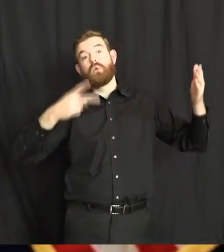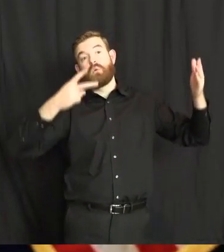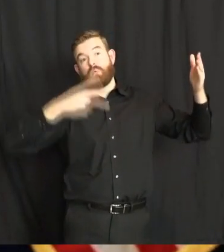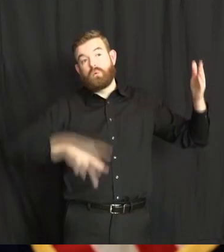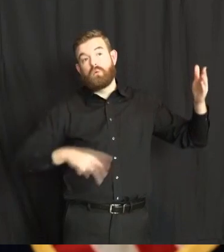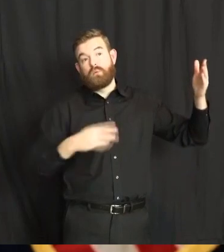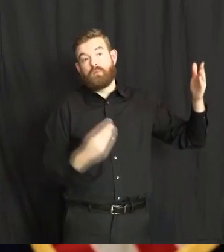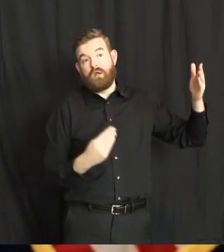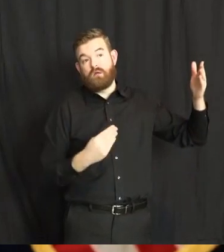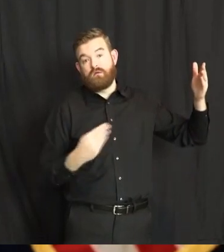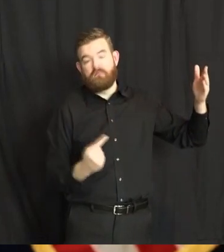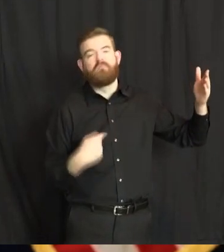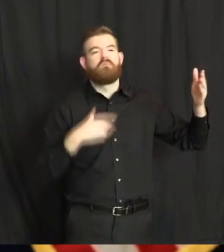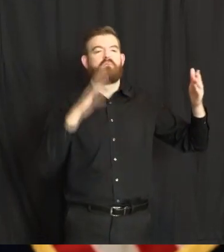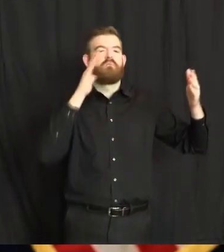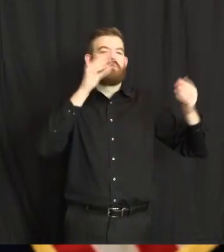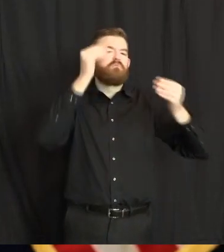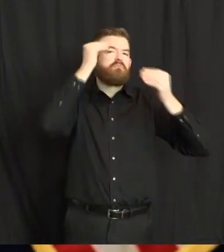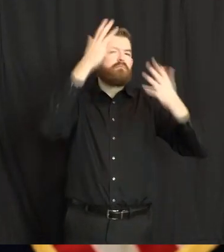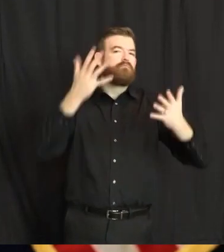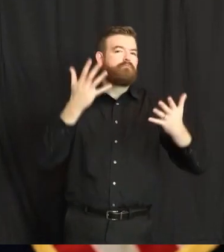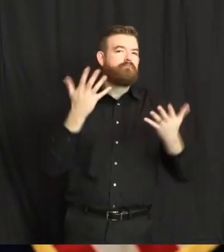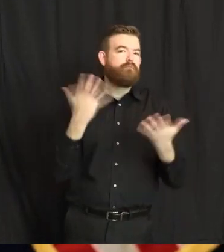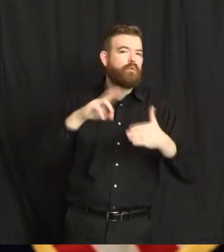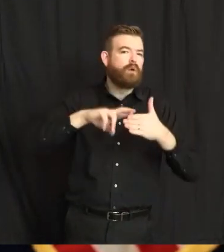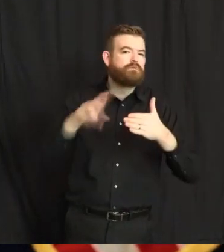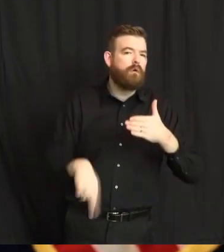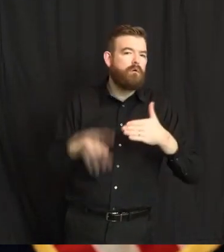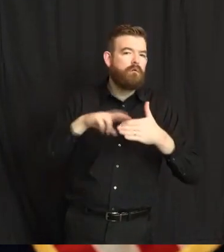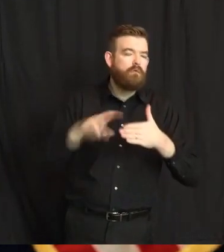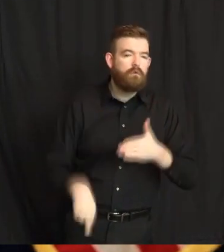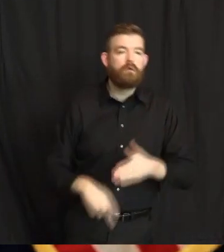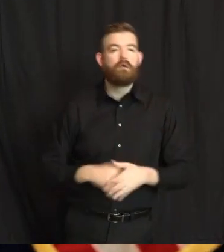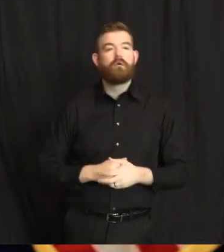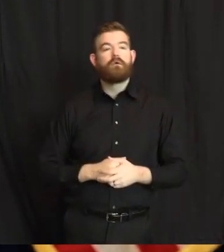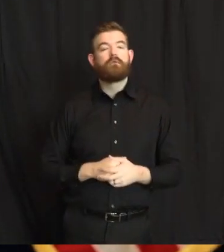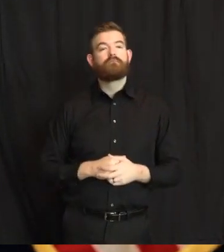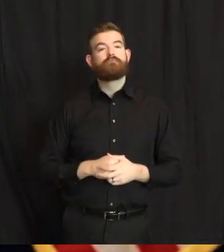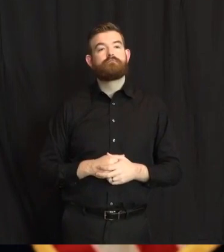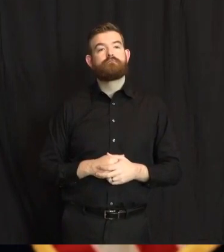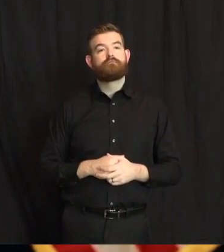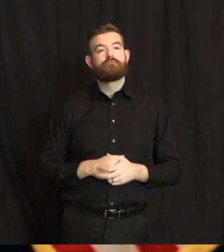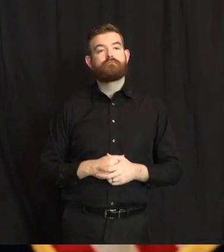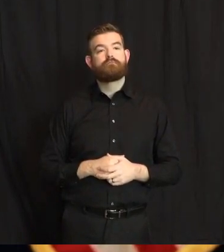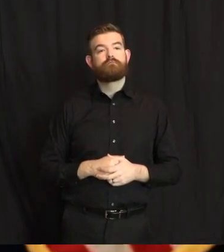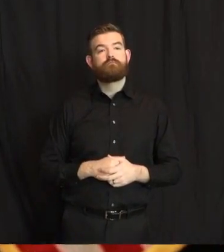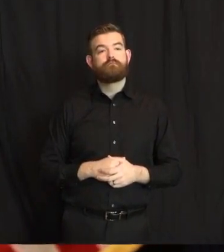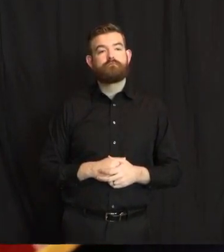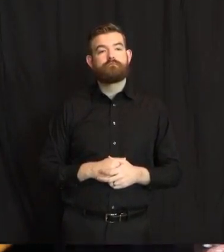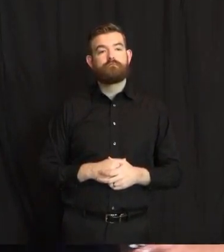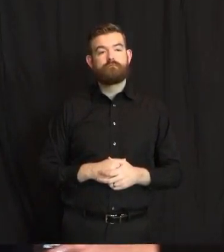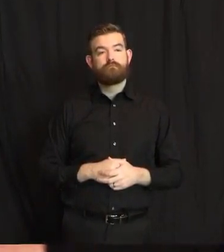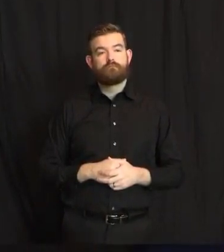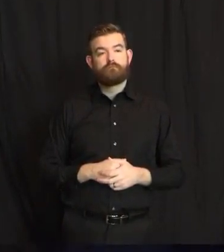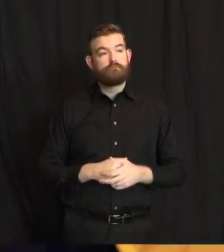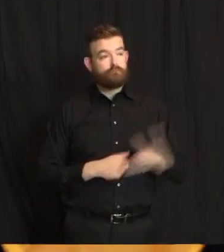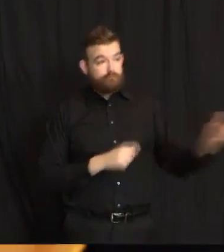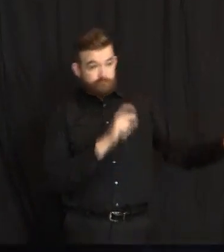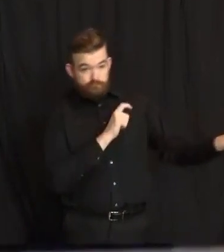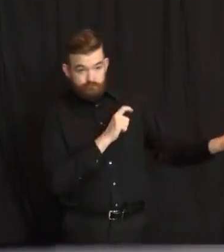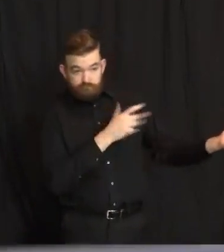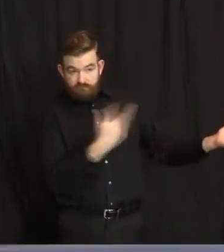to have you with us. I know it's early in the day for a whole lot of compliance color, but anything you've got on that or PPE or other